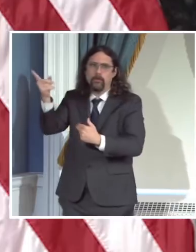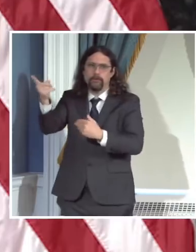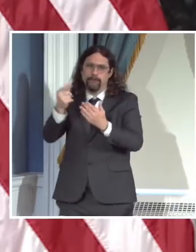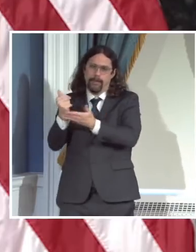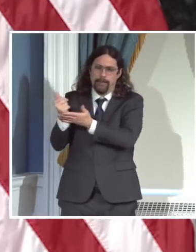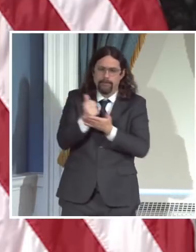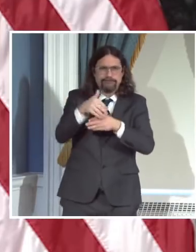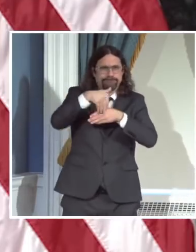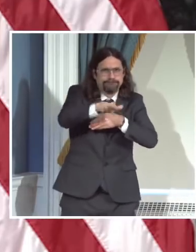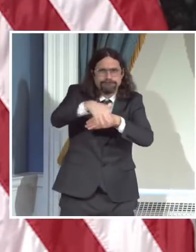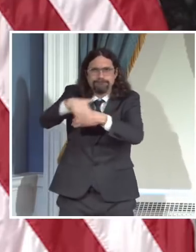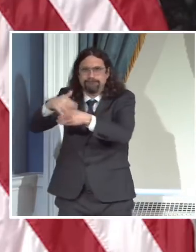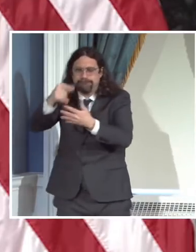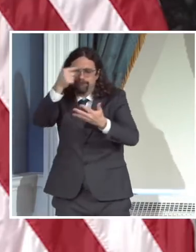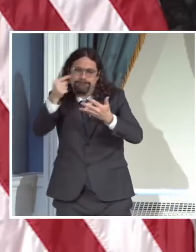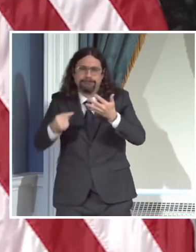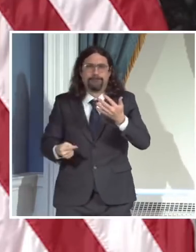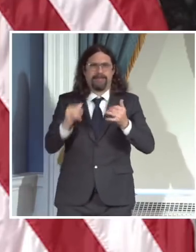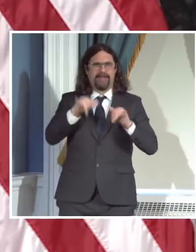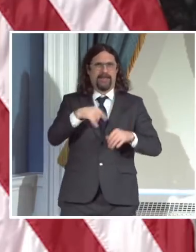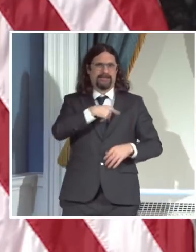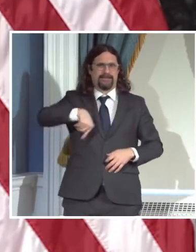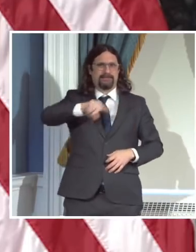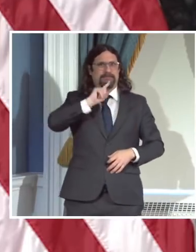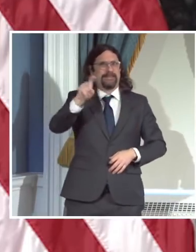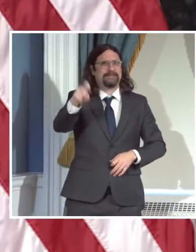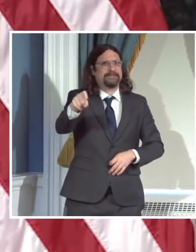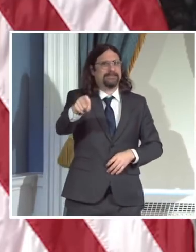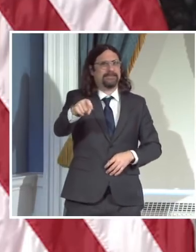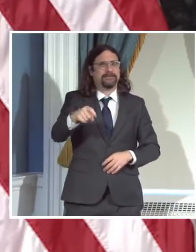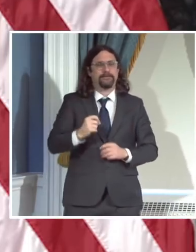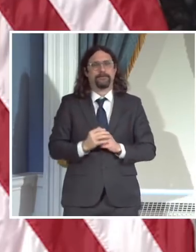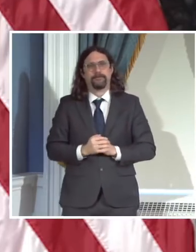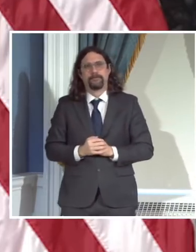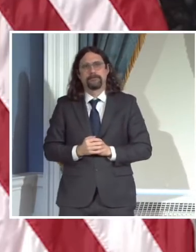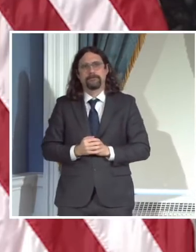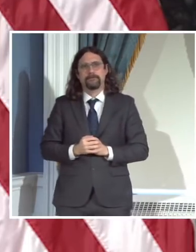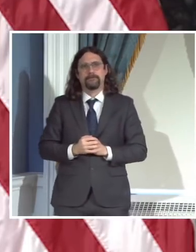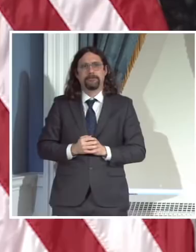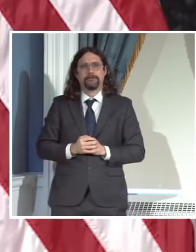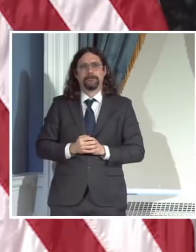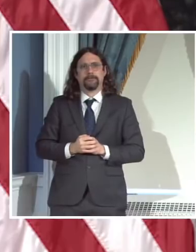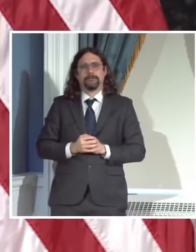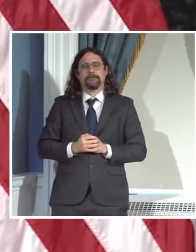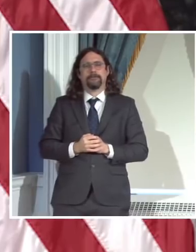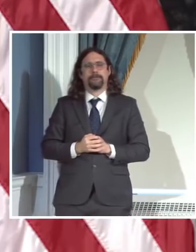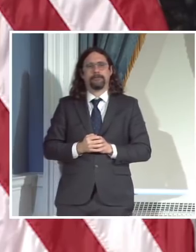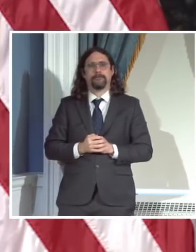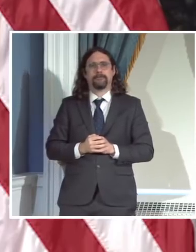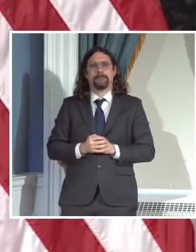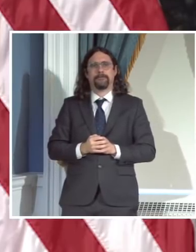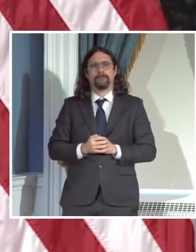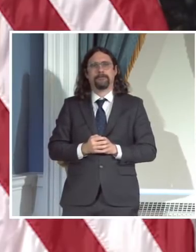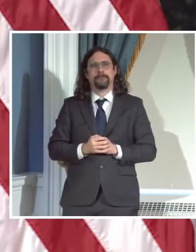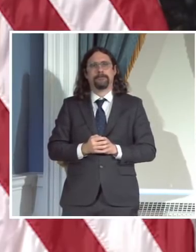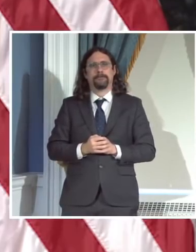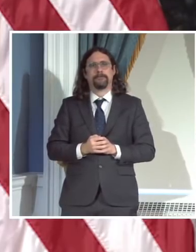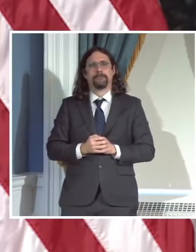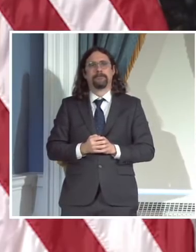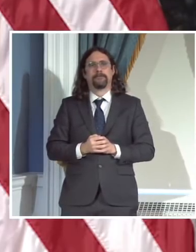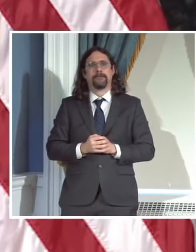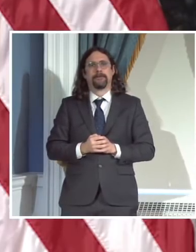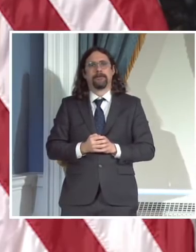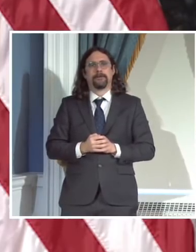about what we need in the coming days. And then, of course, I'm going to be talking about the important